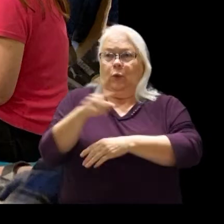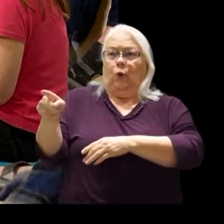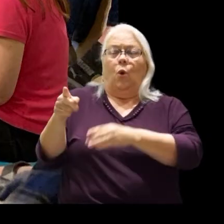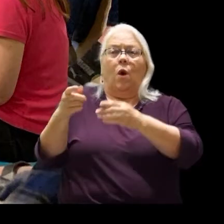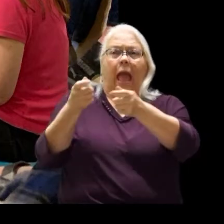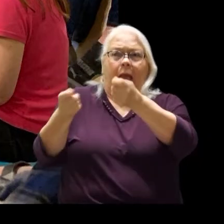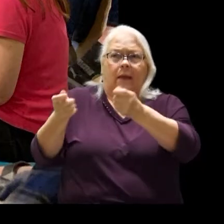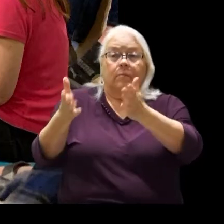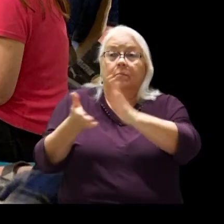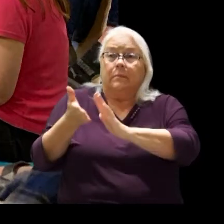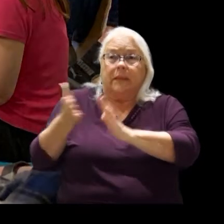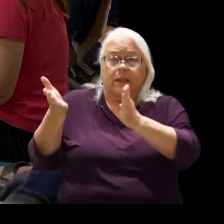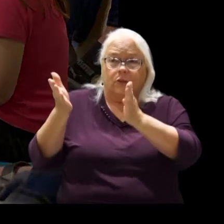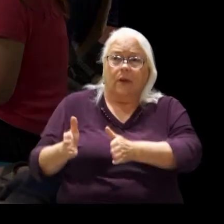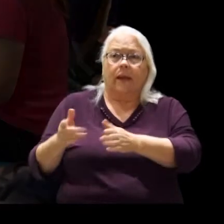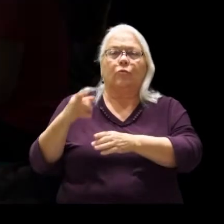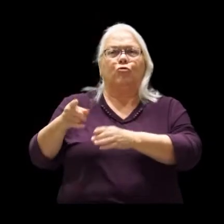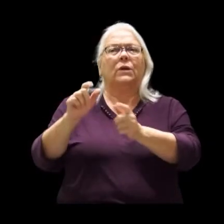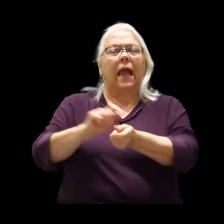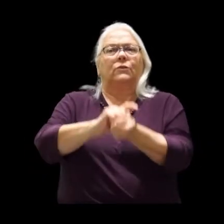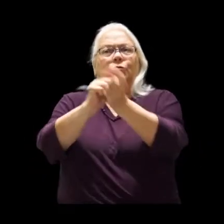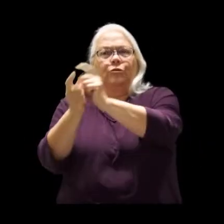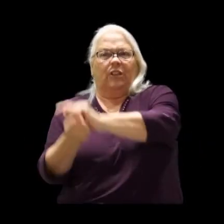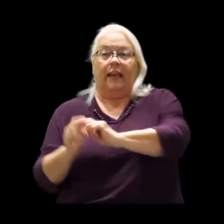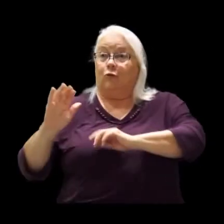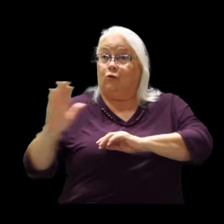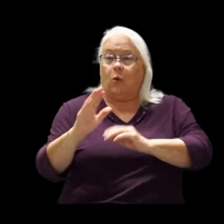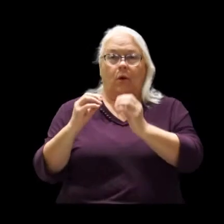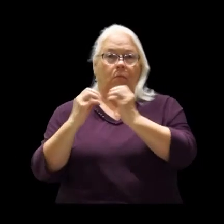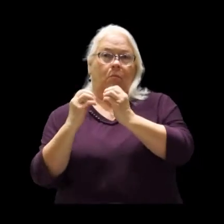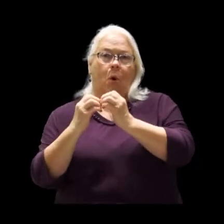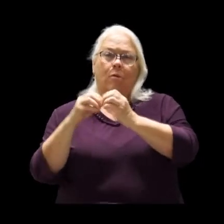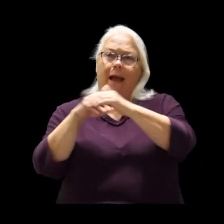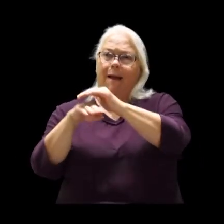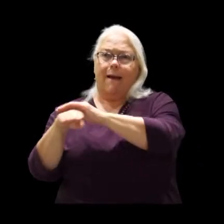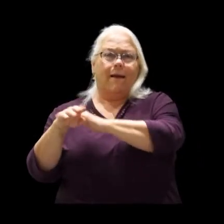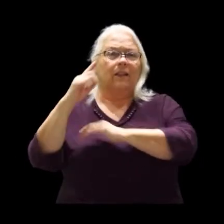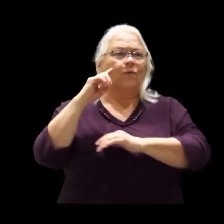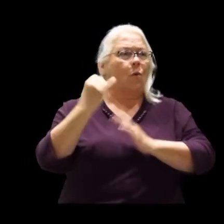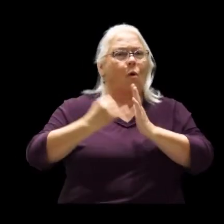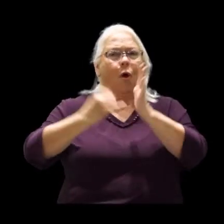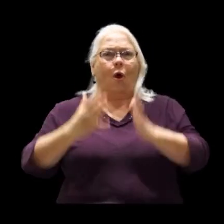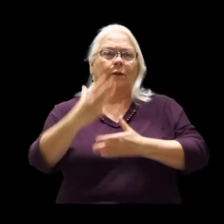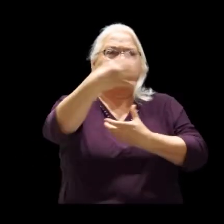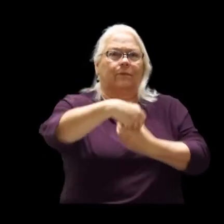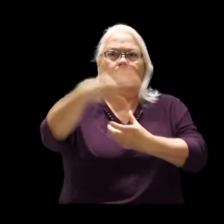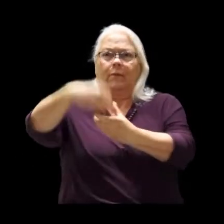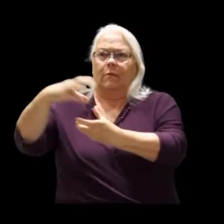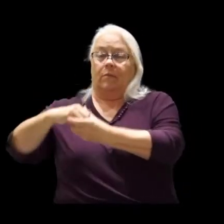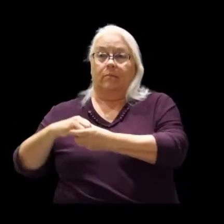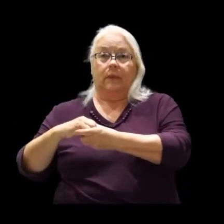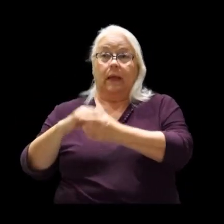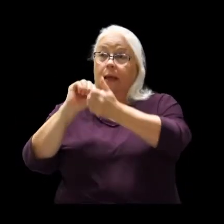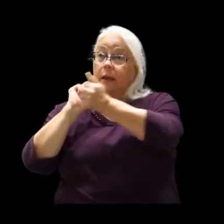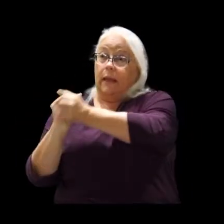seniors, modules that are more specific to administration and the importance of how administrators can support a shift towards a more accessible and